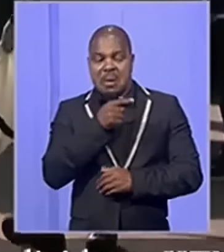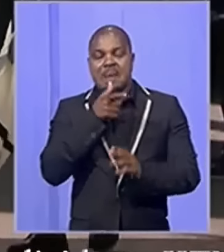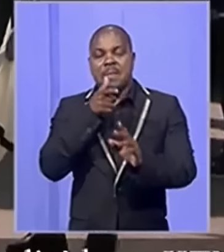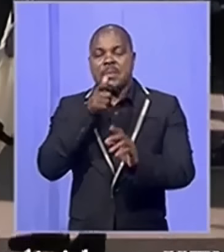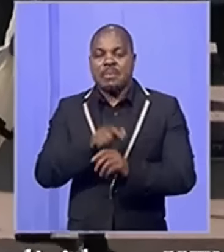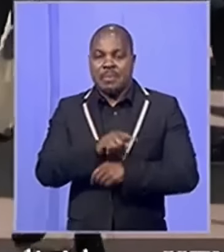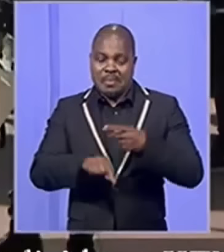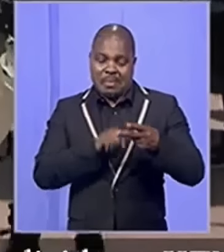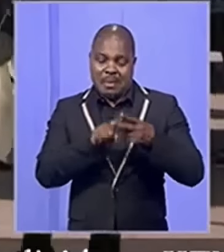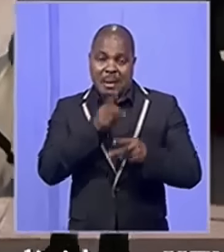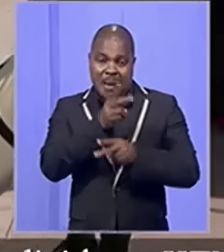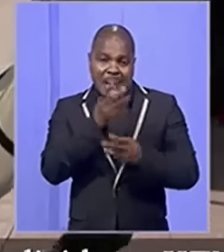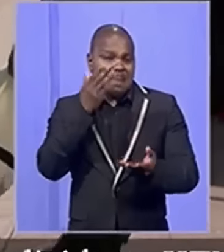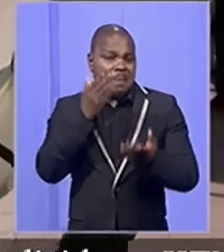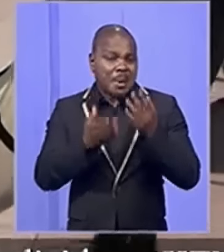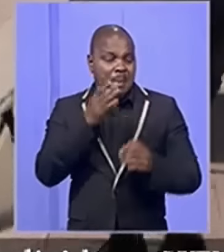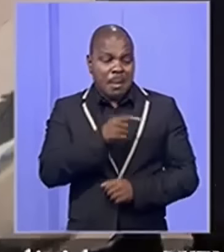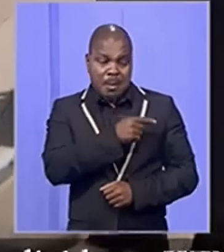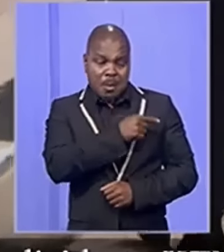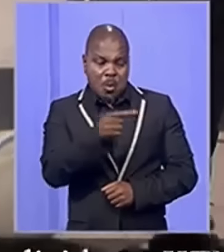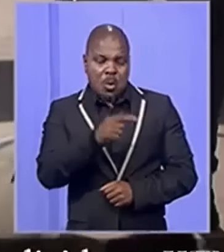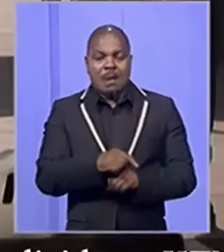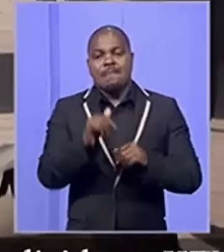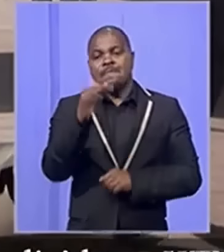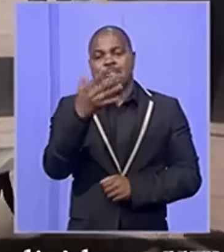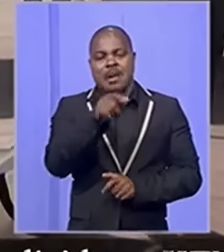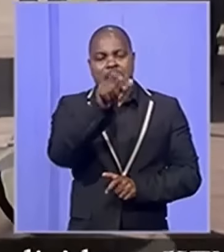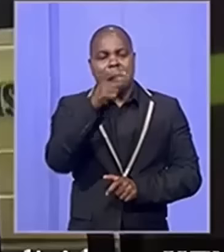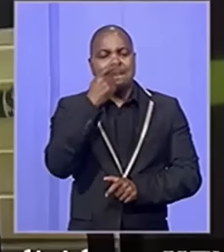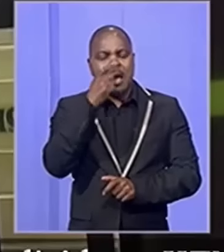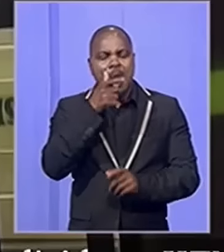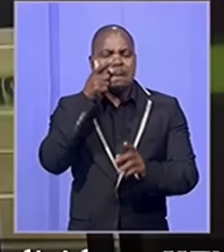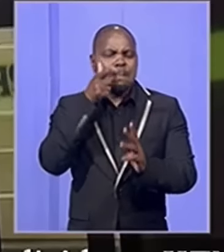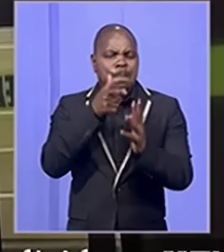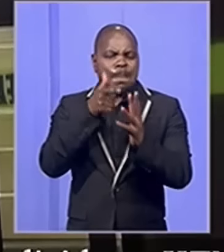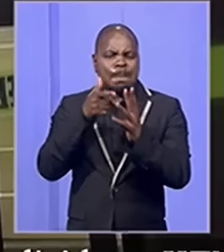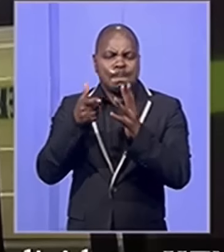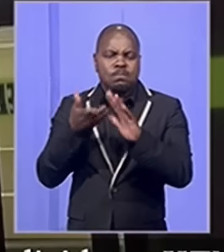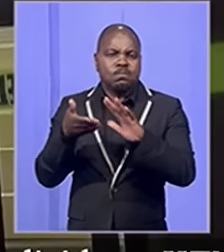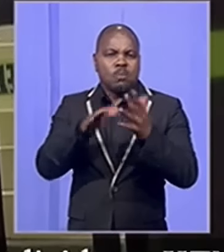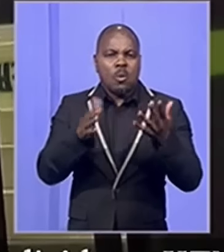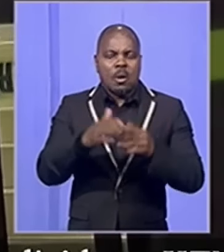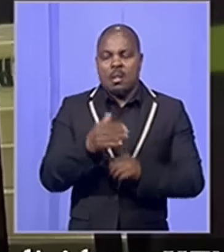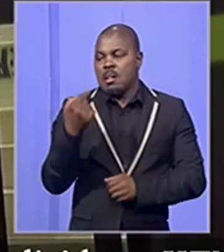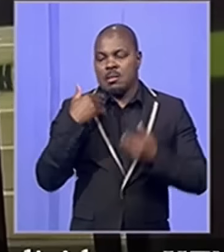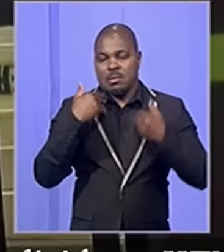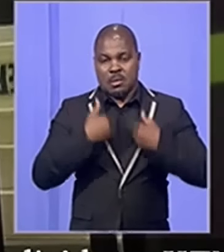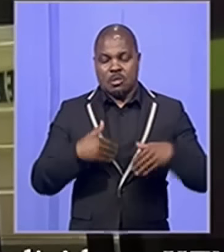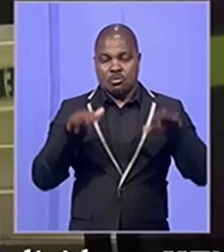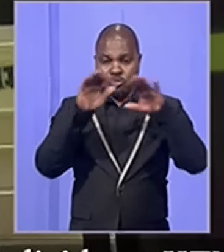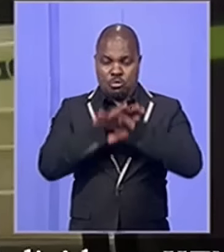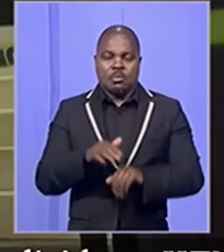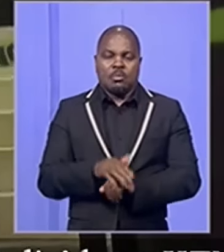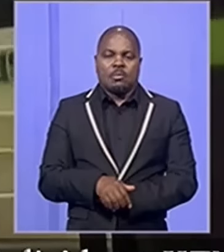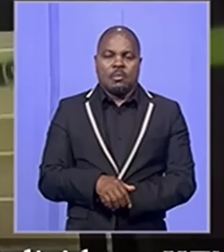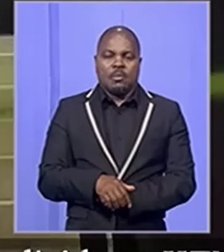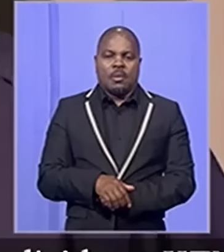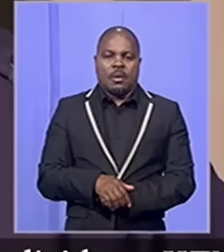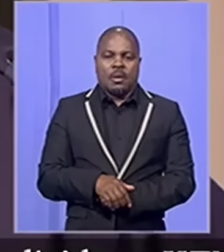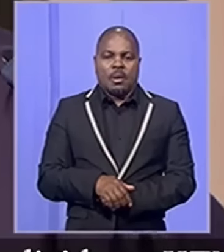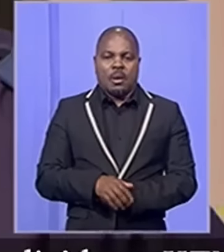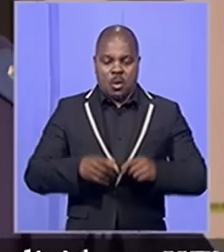ba golagana le polao e setlhogo ya banna ba le 5 ba ba neng ba thuntsiwa kwa Marian Hill ka Sontaga bosigo. We believe that